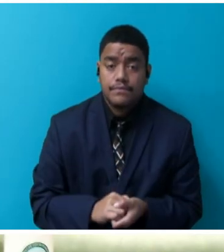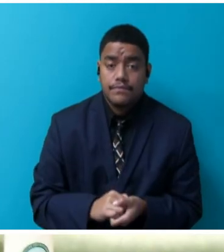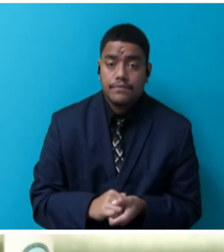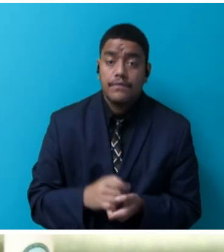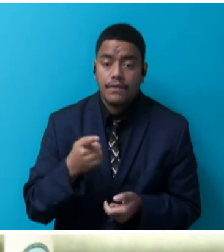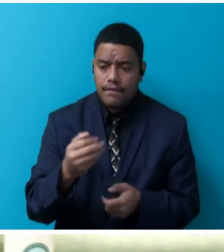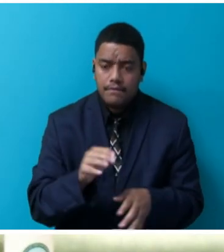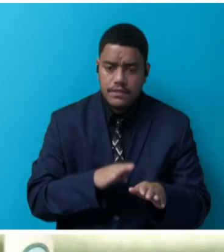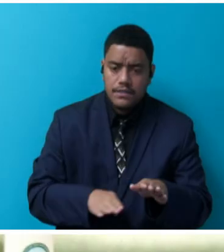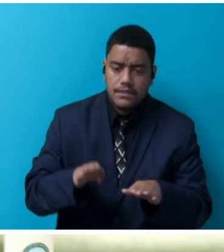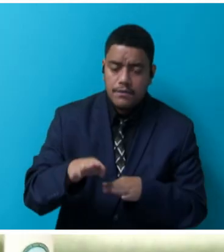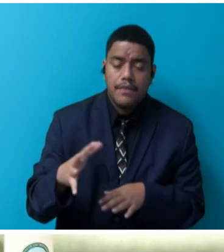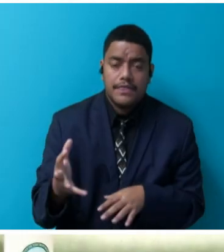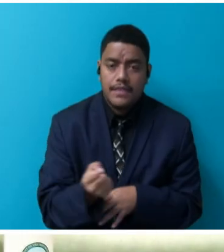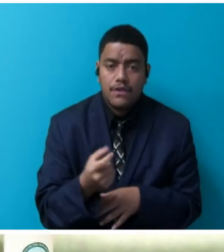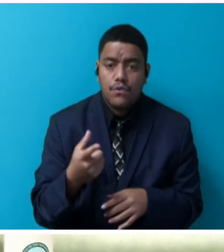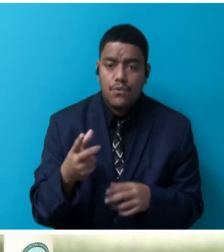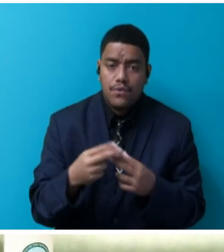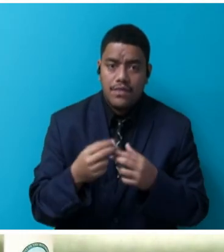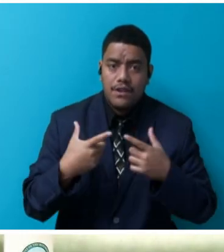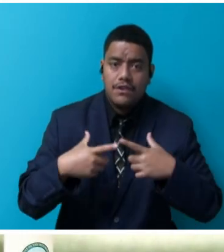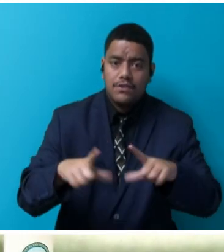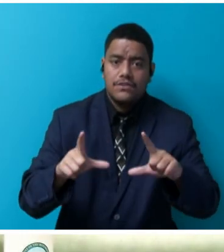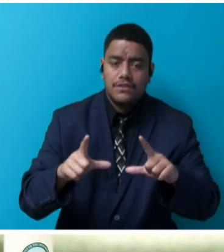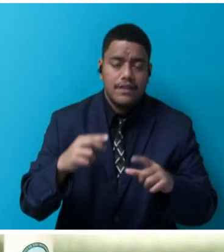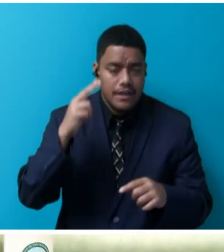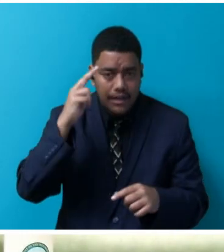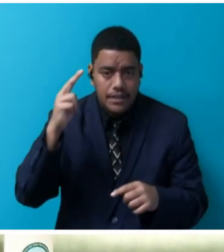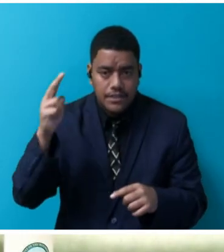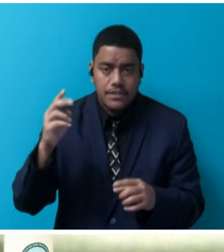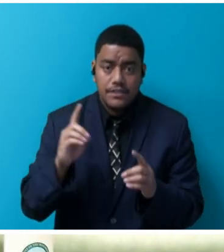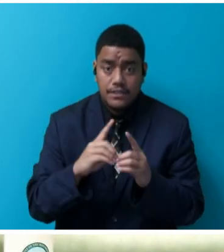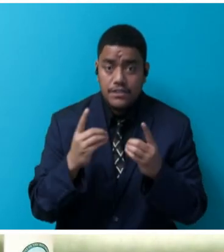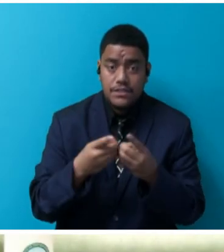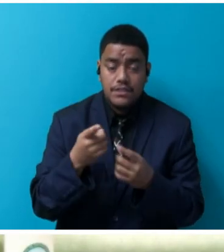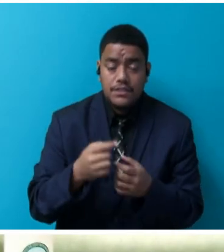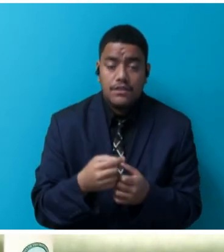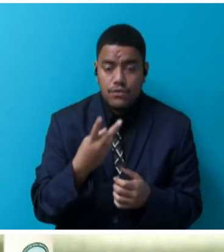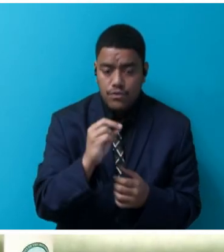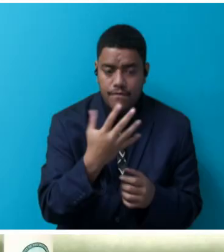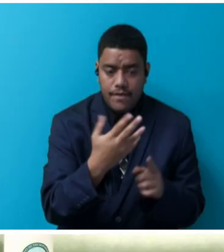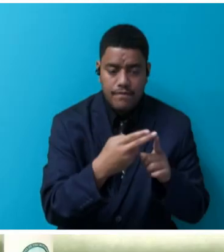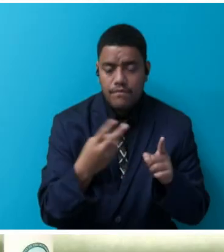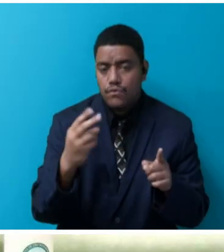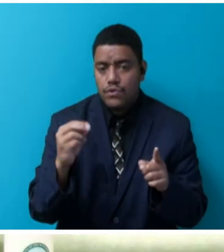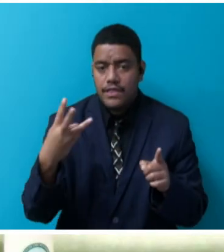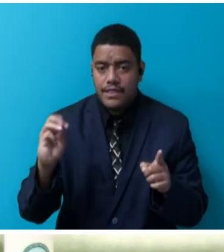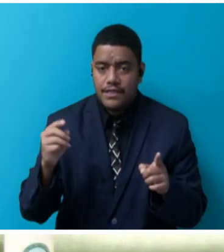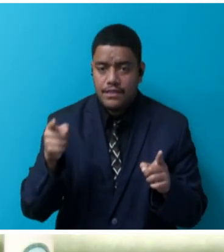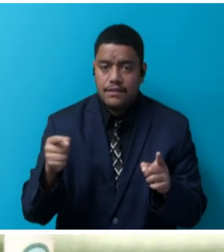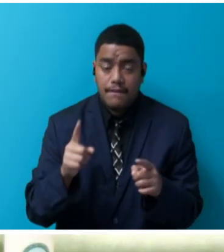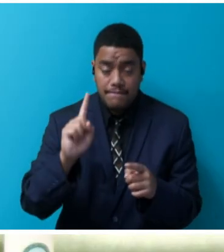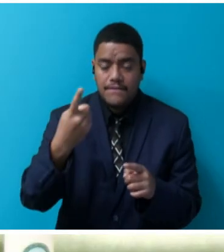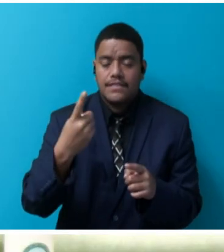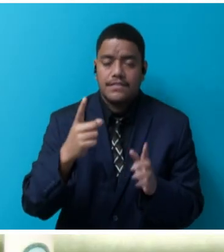step was taken with the launching of the National Digital Strategy 2025 to 2030. This is a first